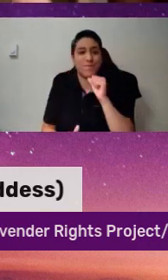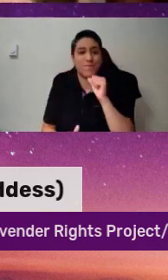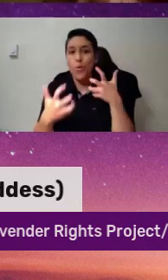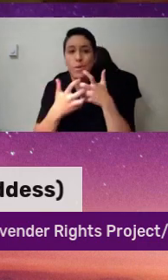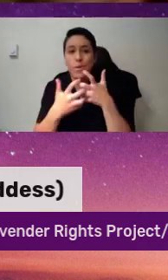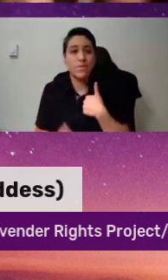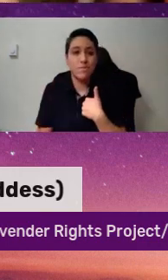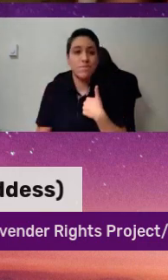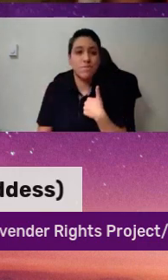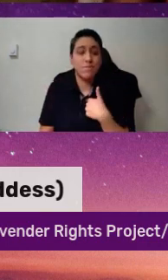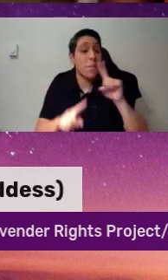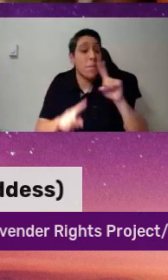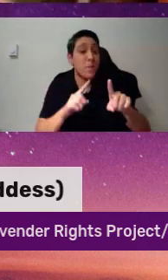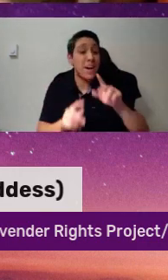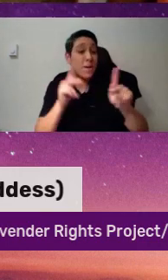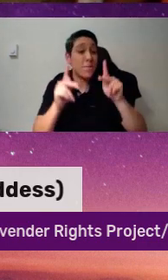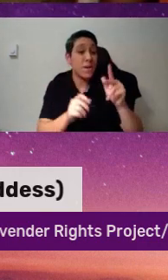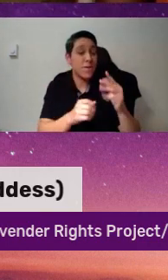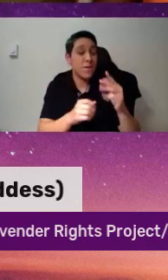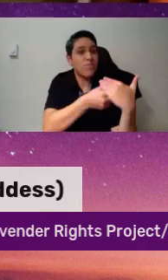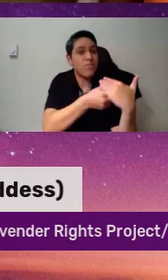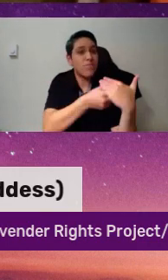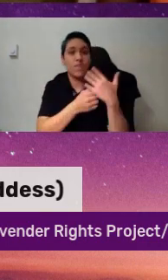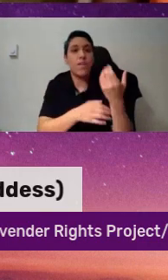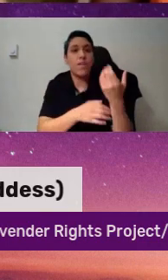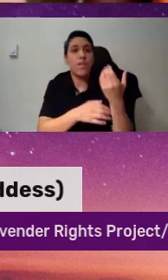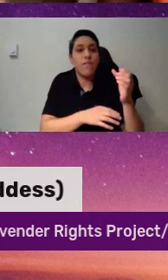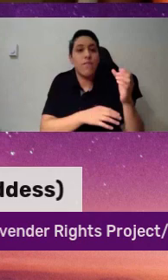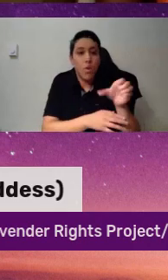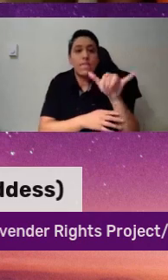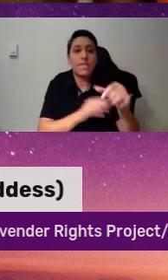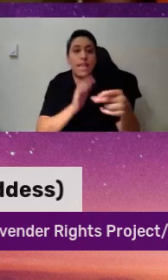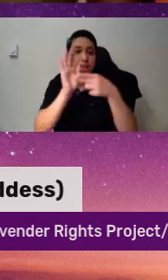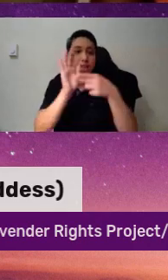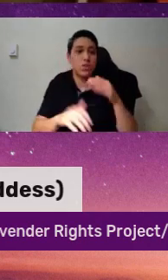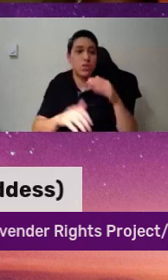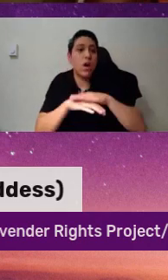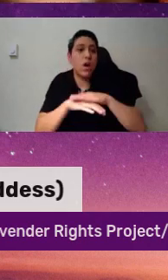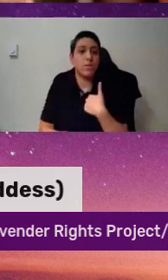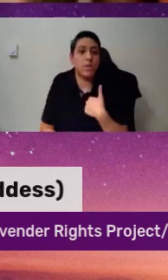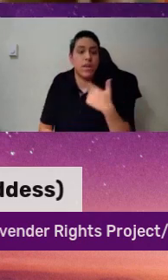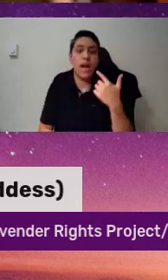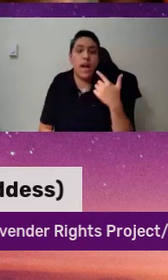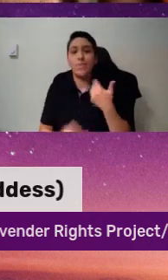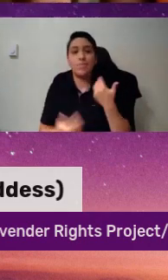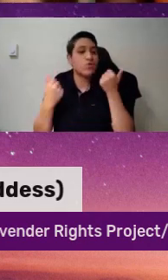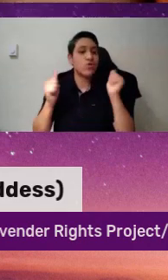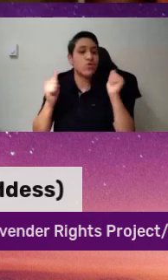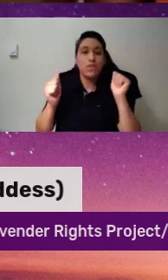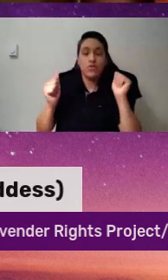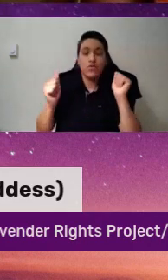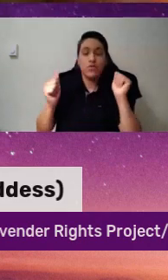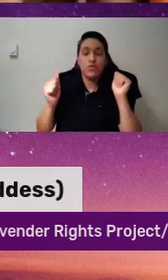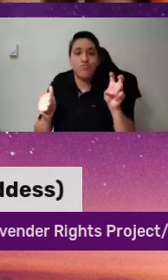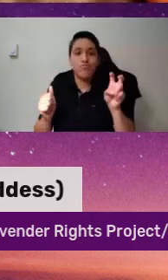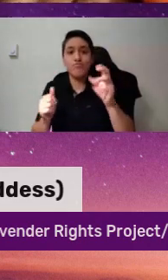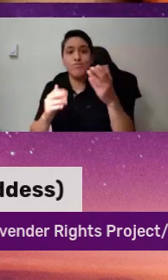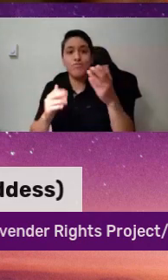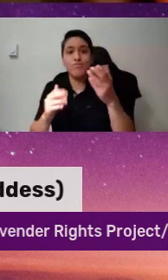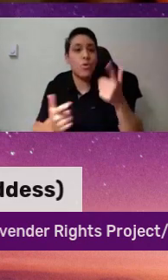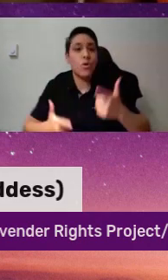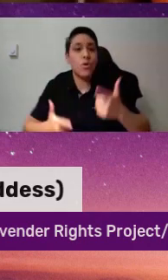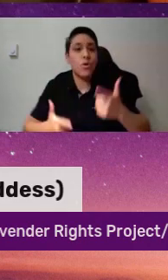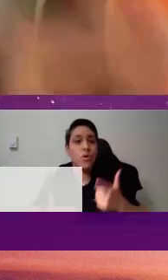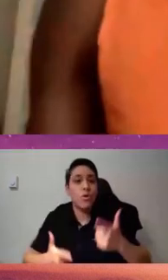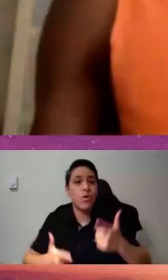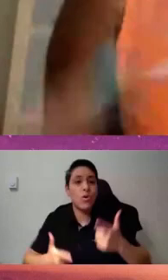me, as I'm just floating through life, doing what I do. There was always that question, like, are you gay? And